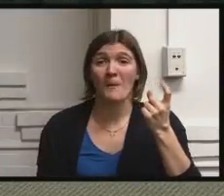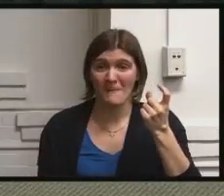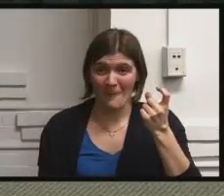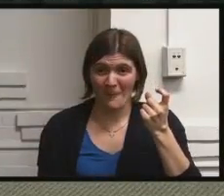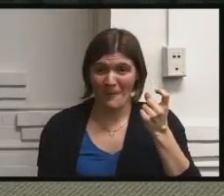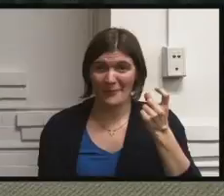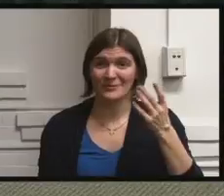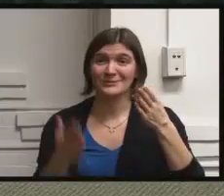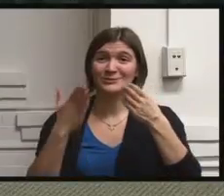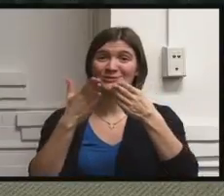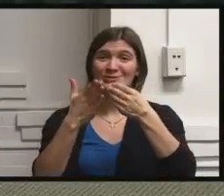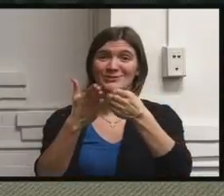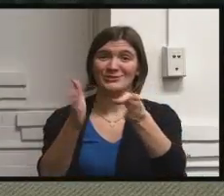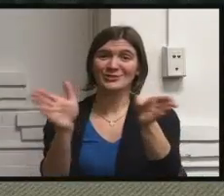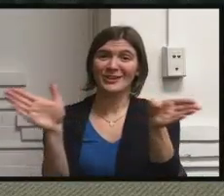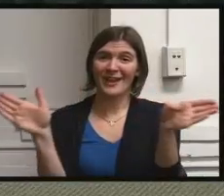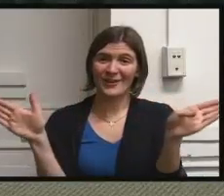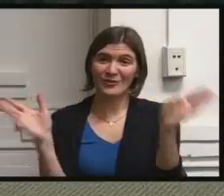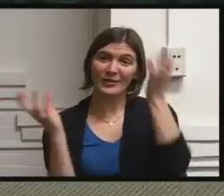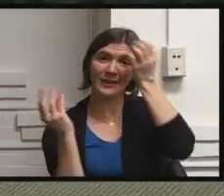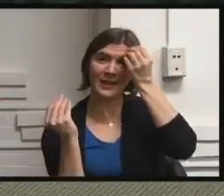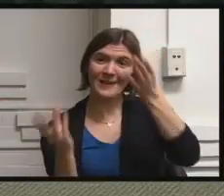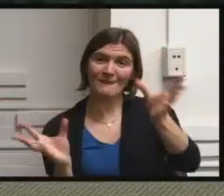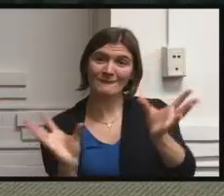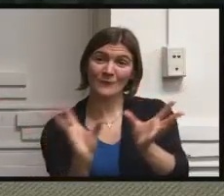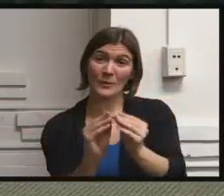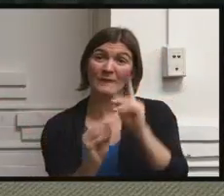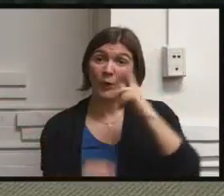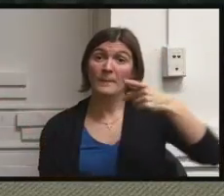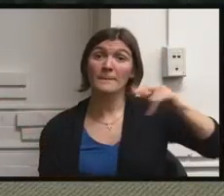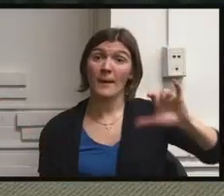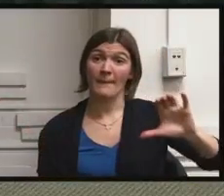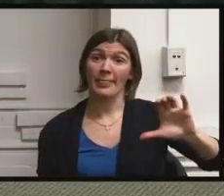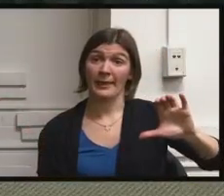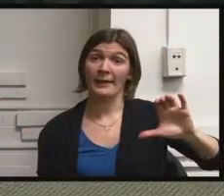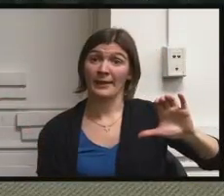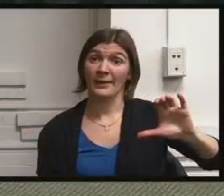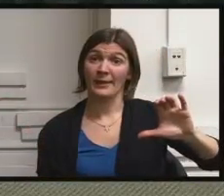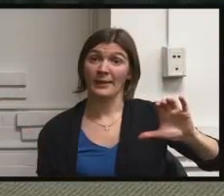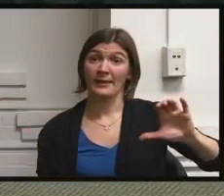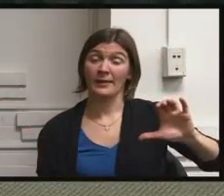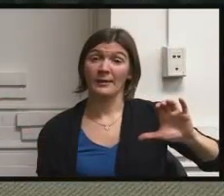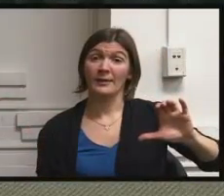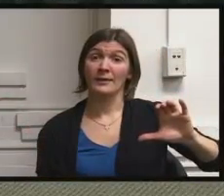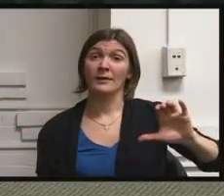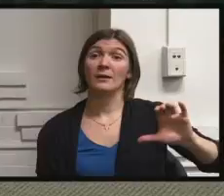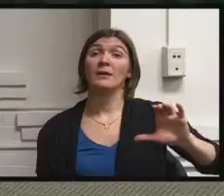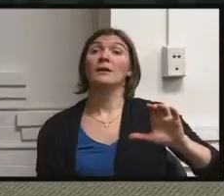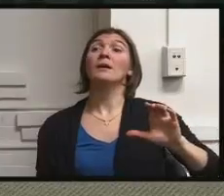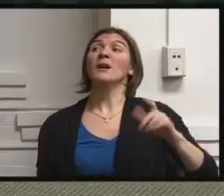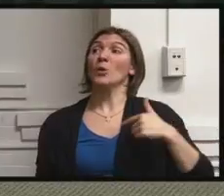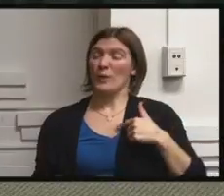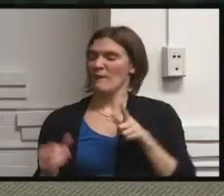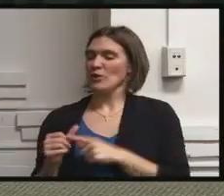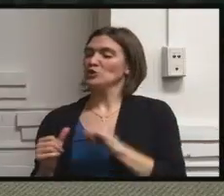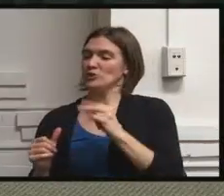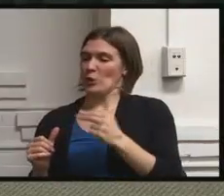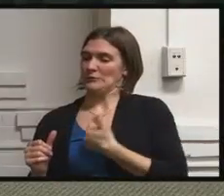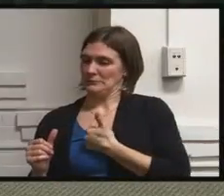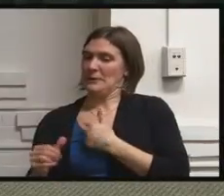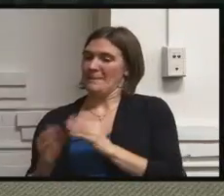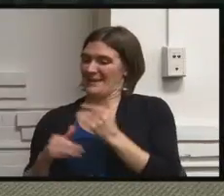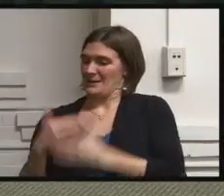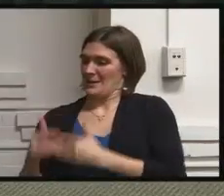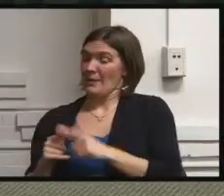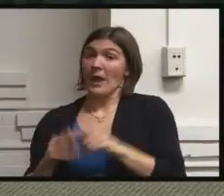general sort of informational public meeting after we've gone through this whole series of select board meetings to gather input about these